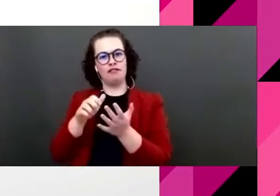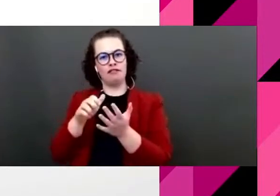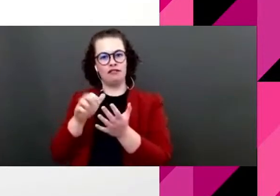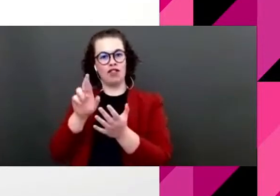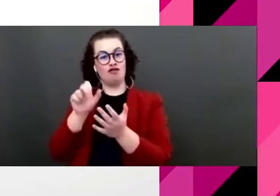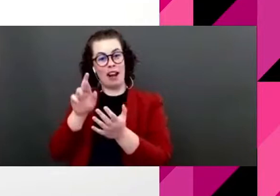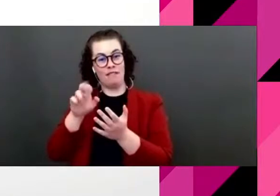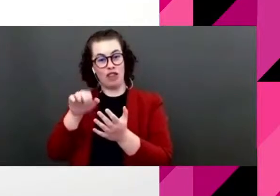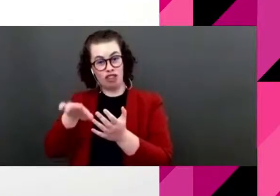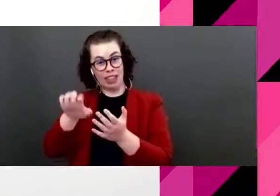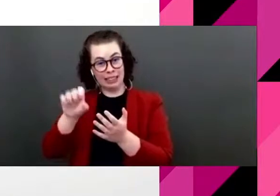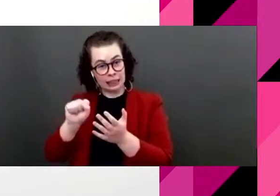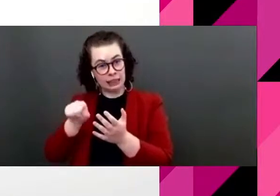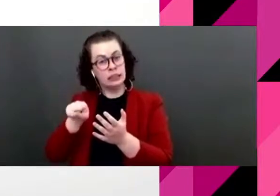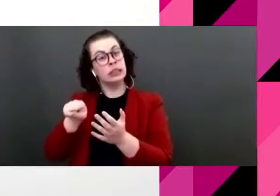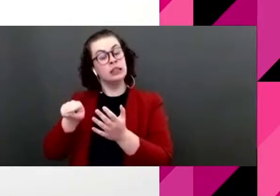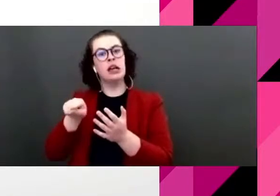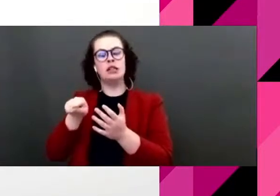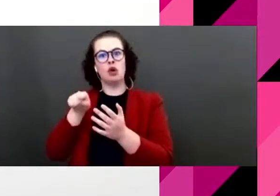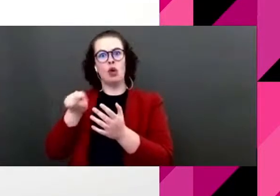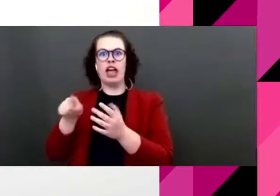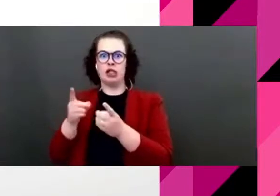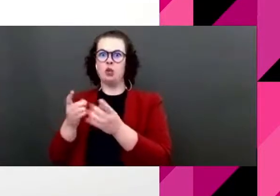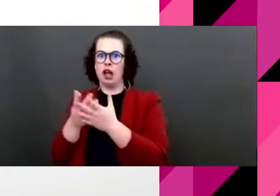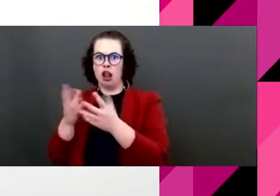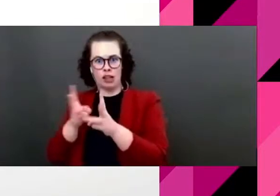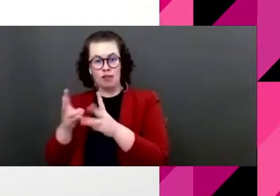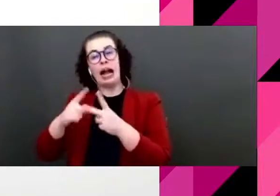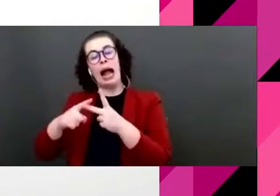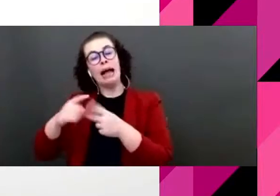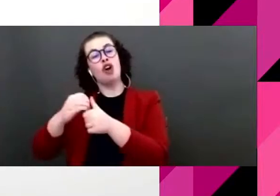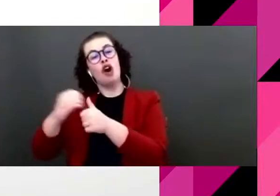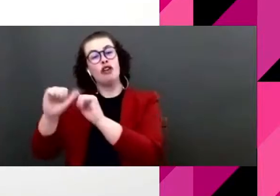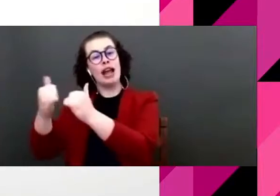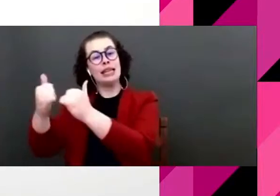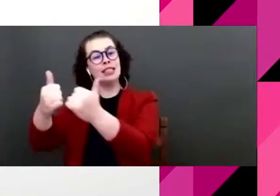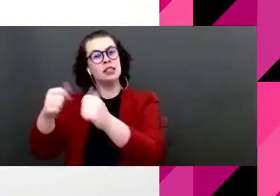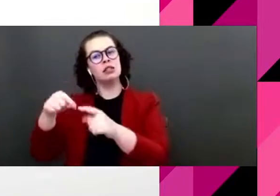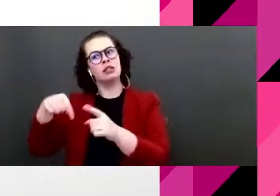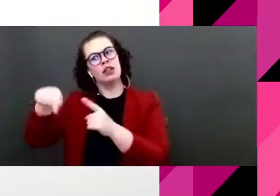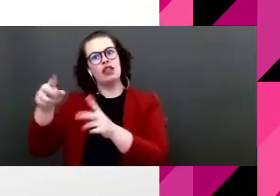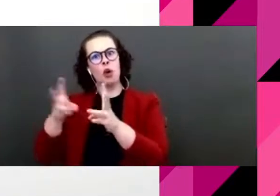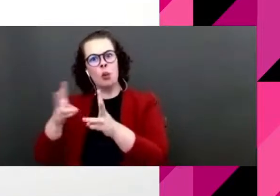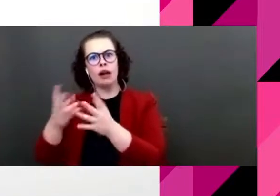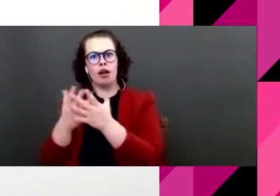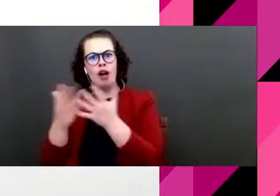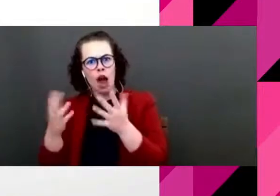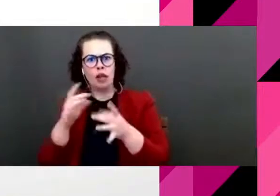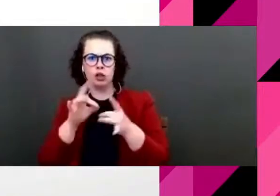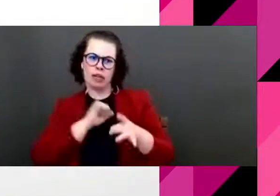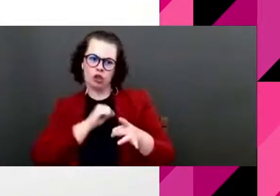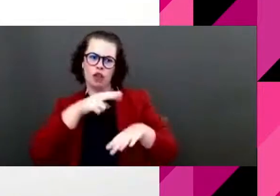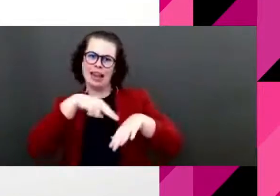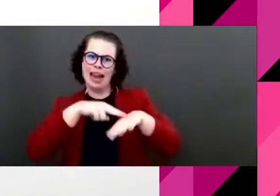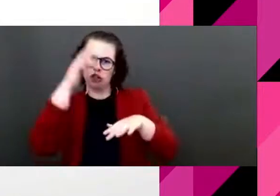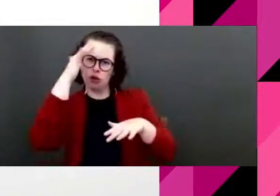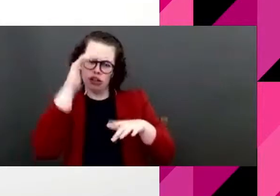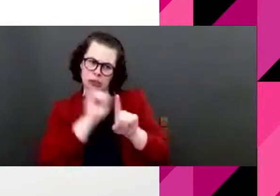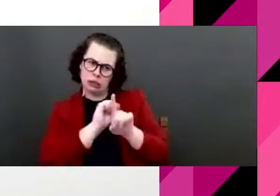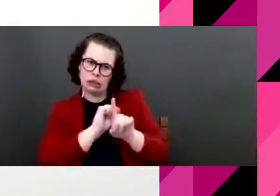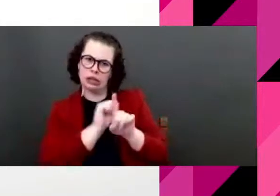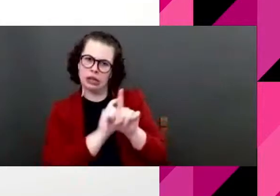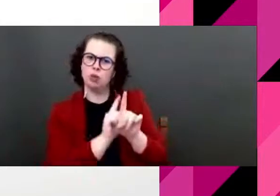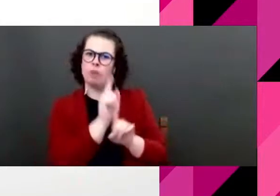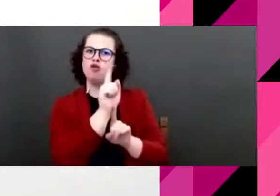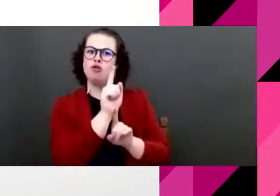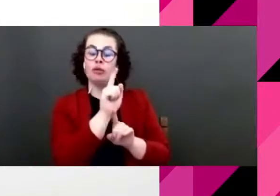and also in a number of other contexts, including in the context of the development of the national principles I mentioned, to improve the data we